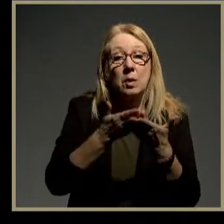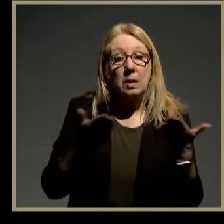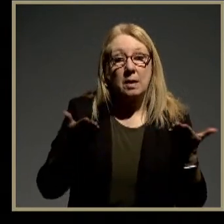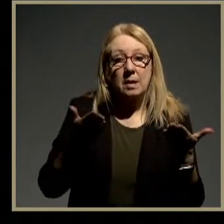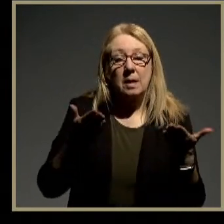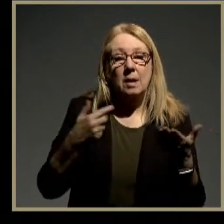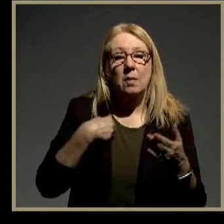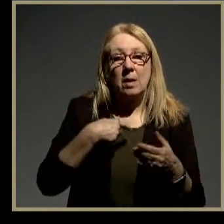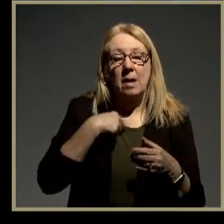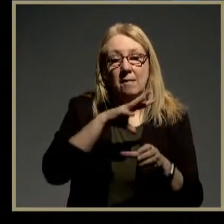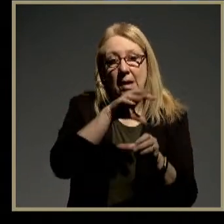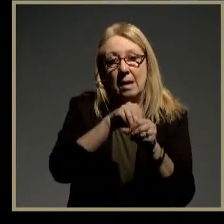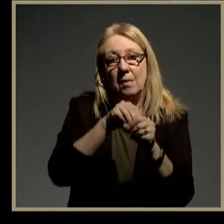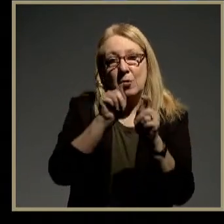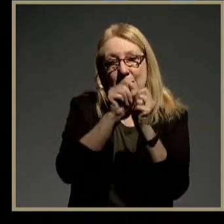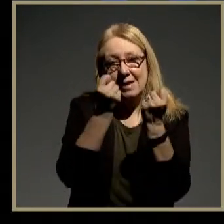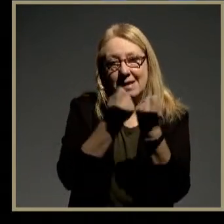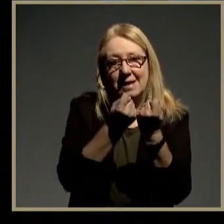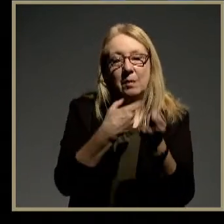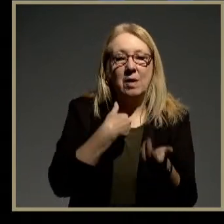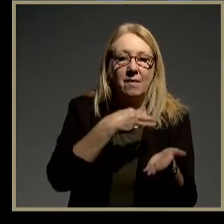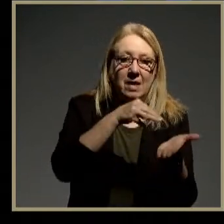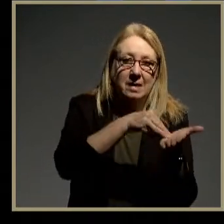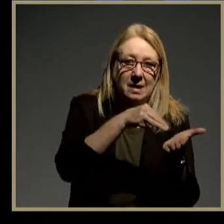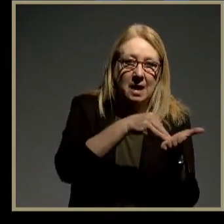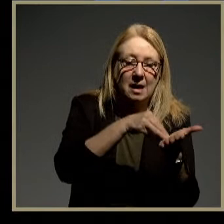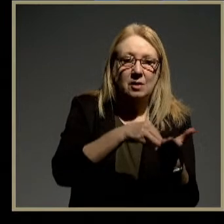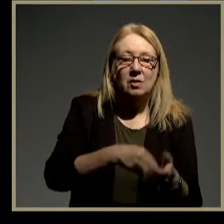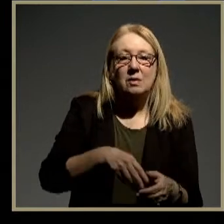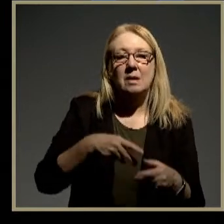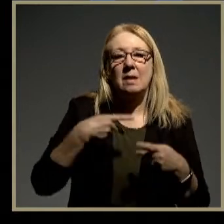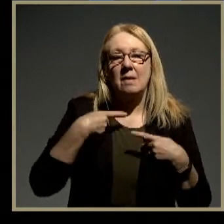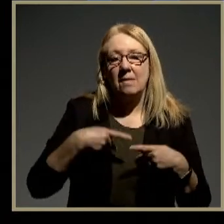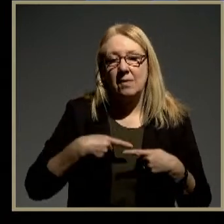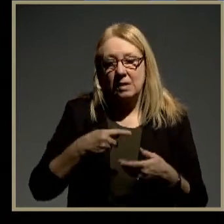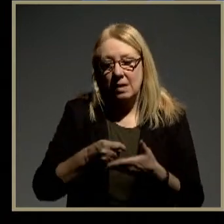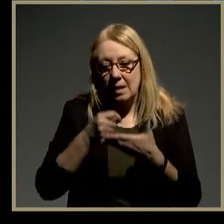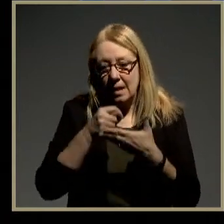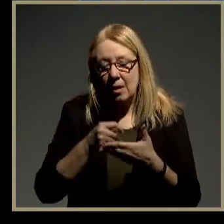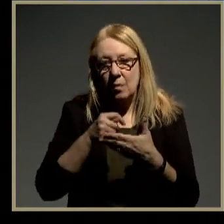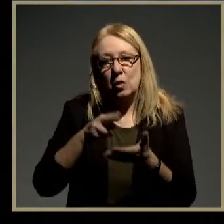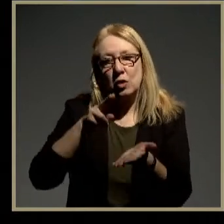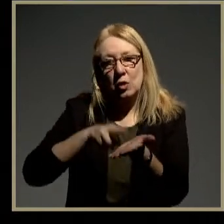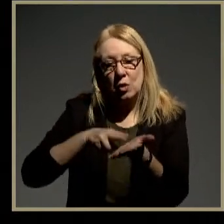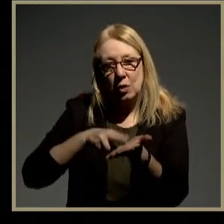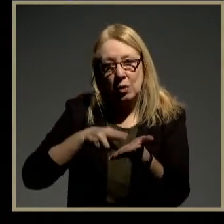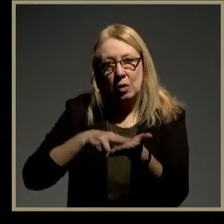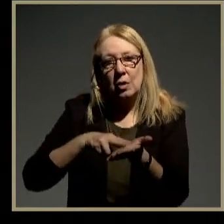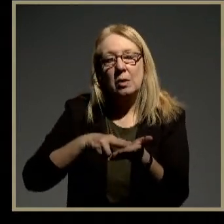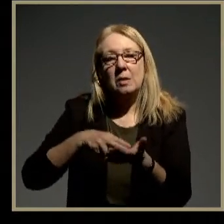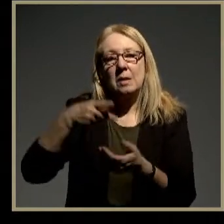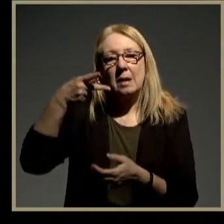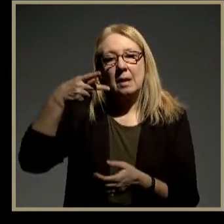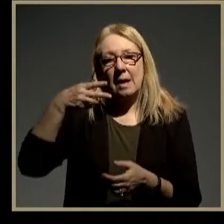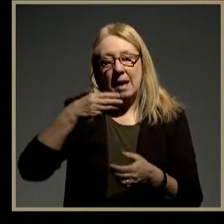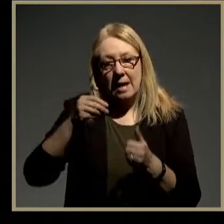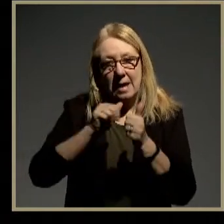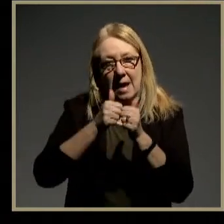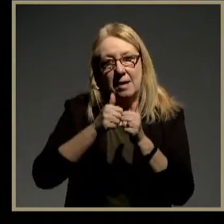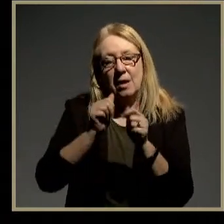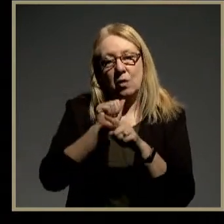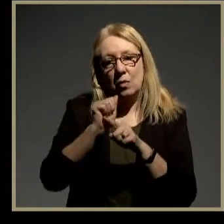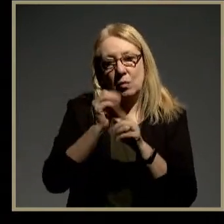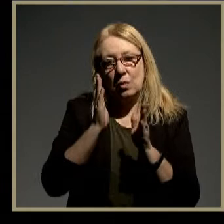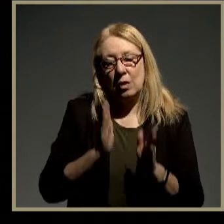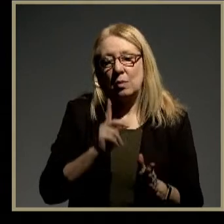our comprehensive team. Our physicians, our PAs, our nurse practitioners, our PTs, and our athletic trainers.